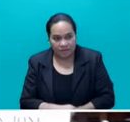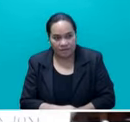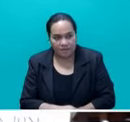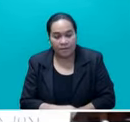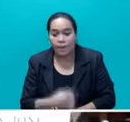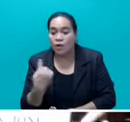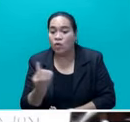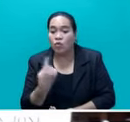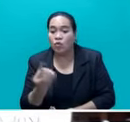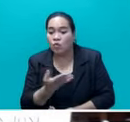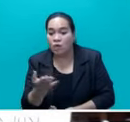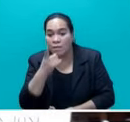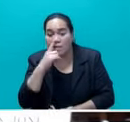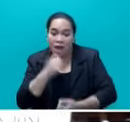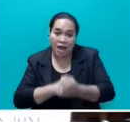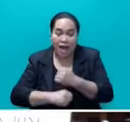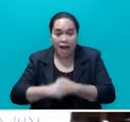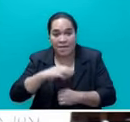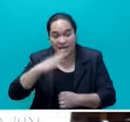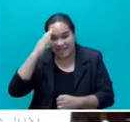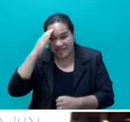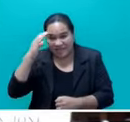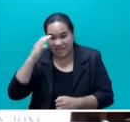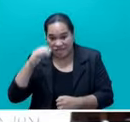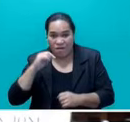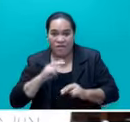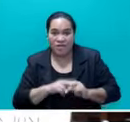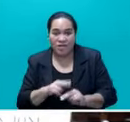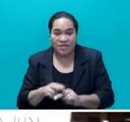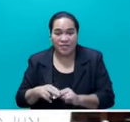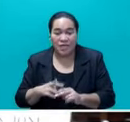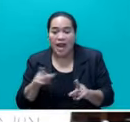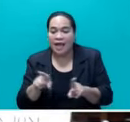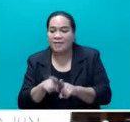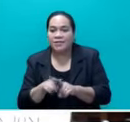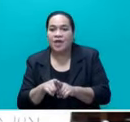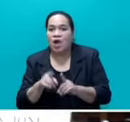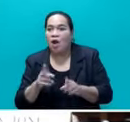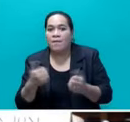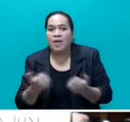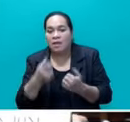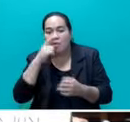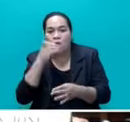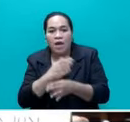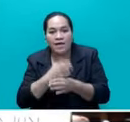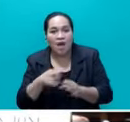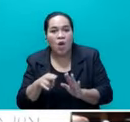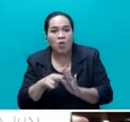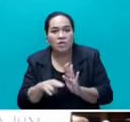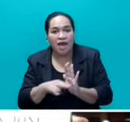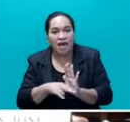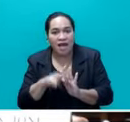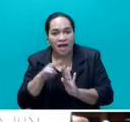those people who have become Fijian citizens by naturalization. A lot of hoteliers, for example, in Fiji, who have become citizens of